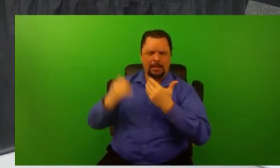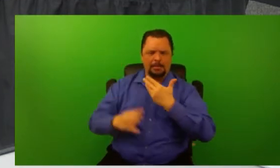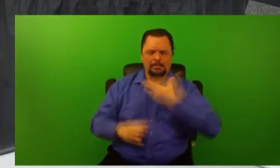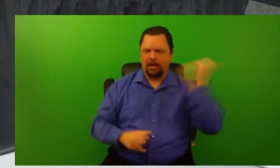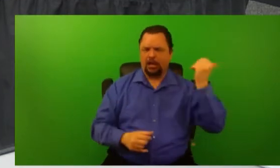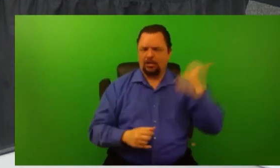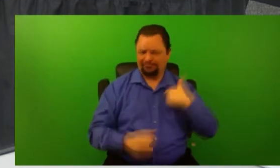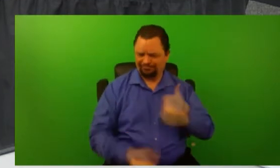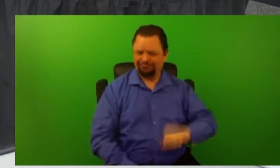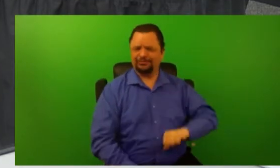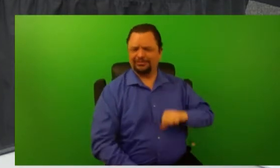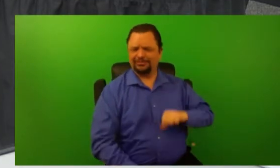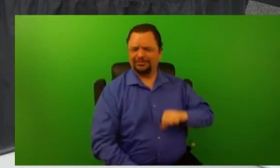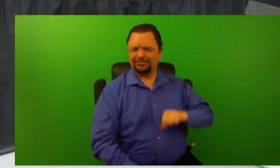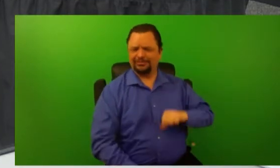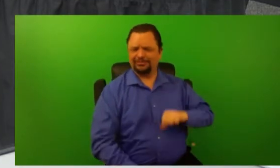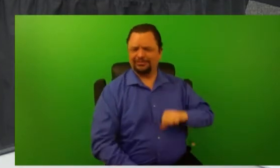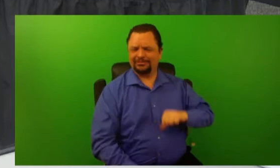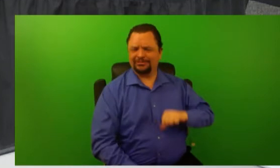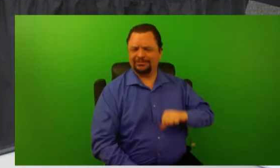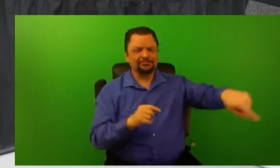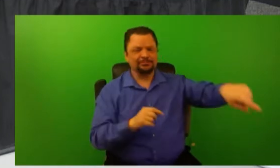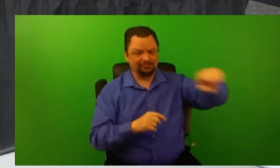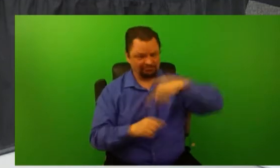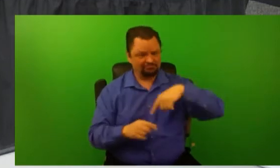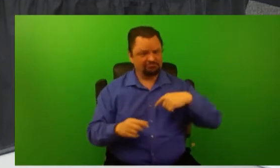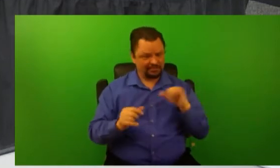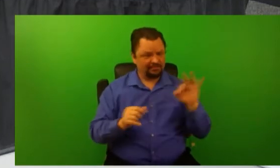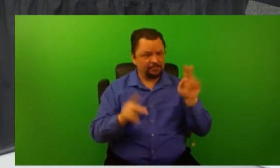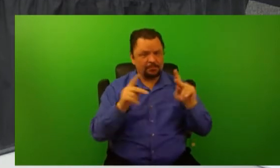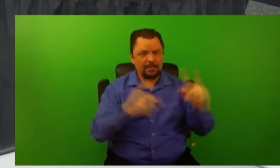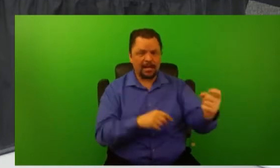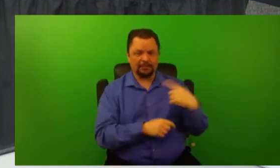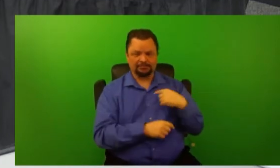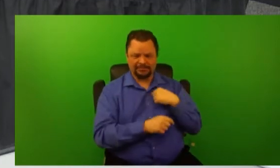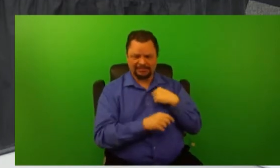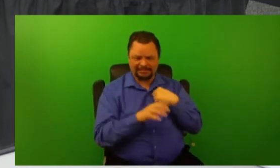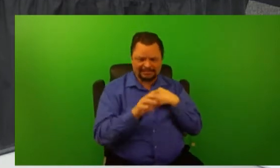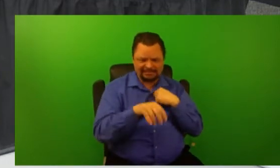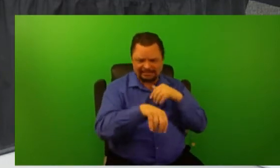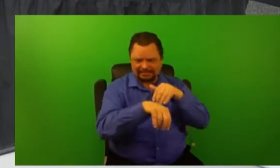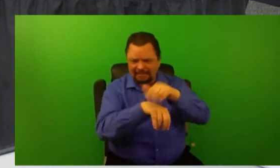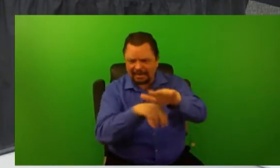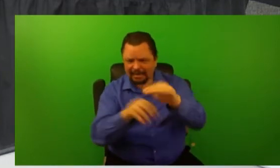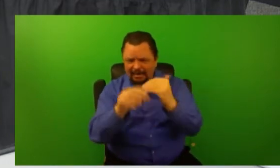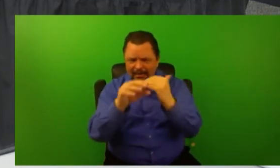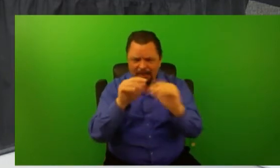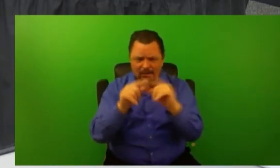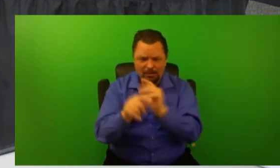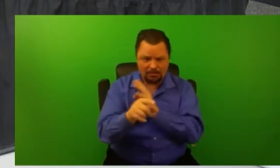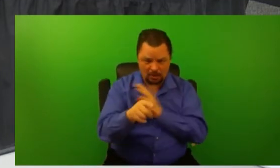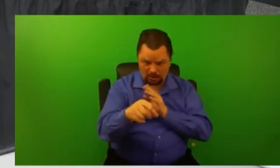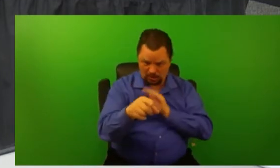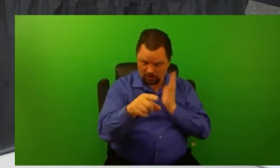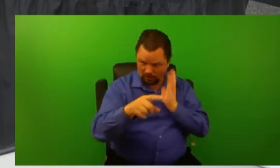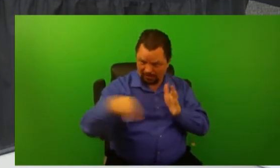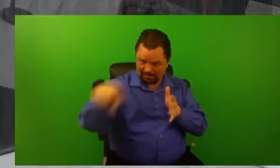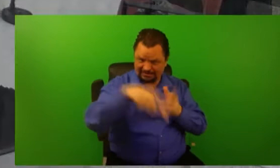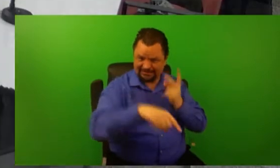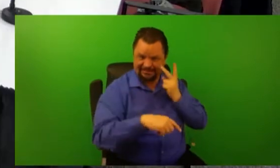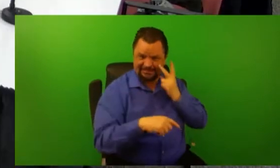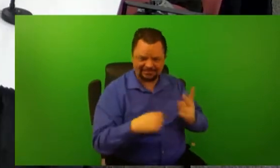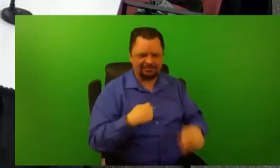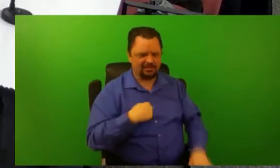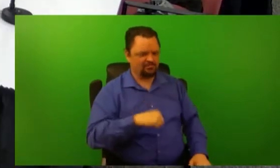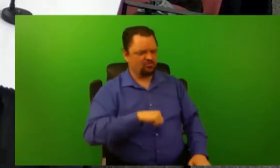send an email to the board, do you get it? I say absolutely 100% goes directly to all board members, and citizens appreciate that. So thank